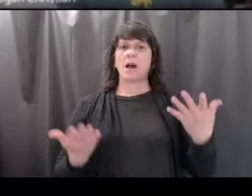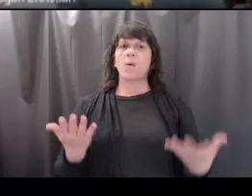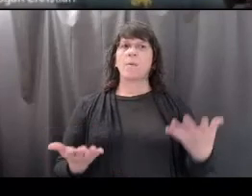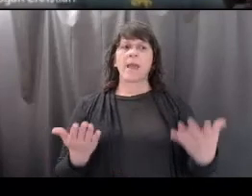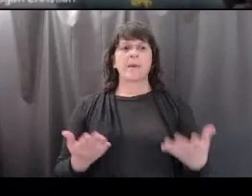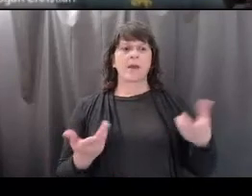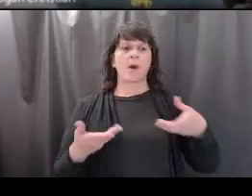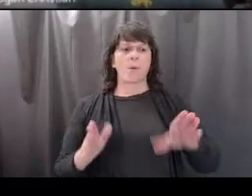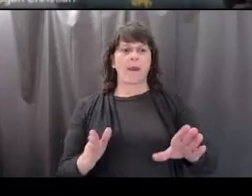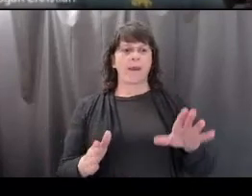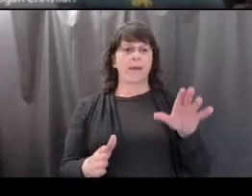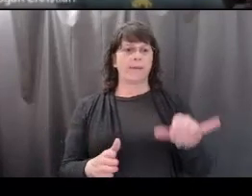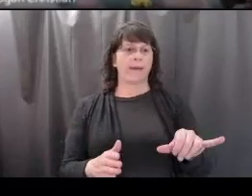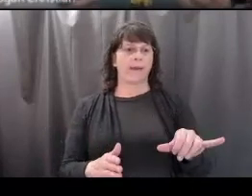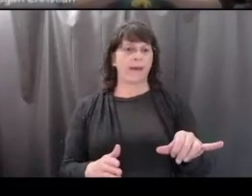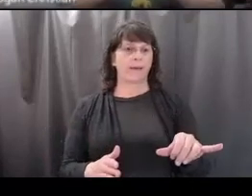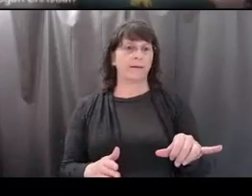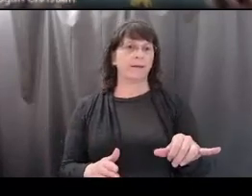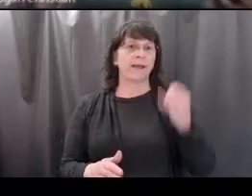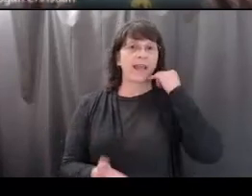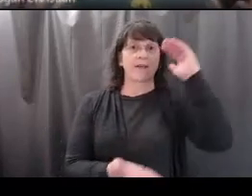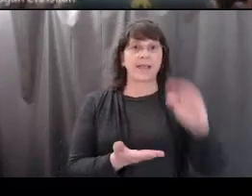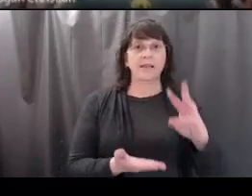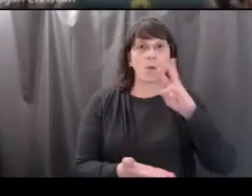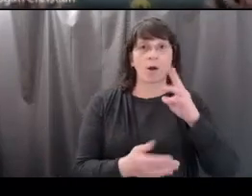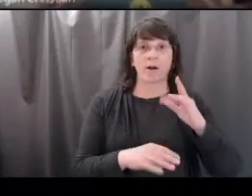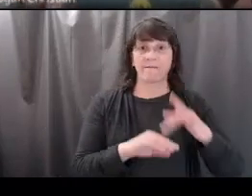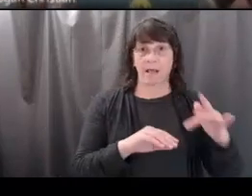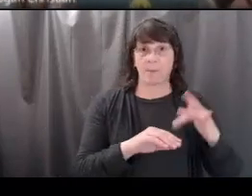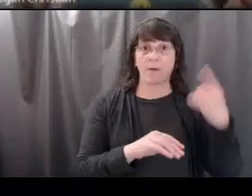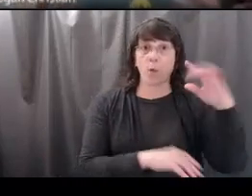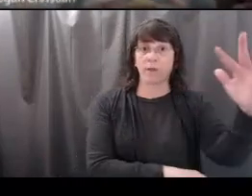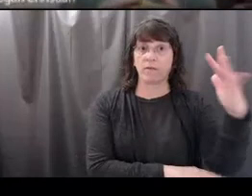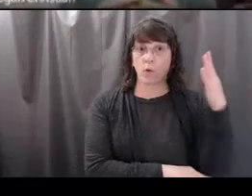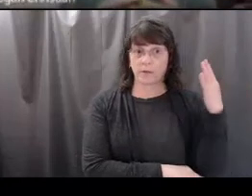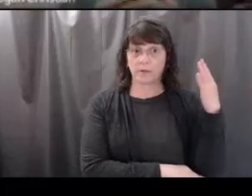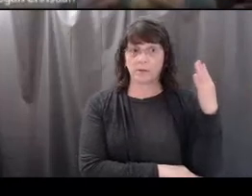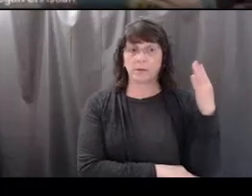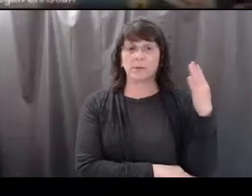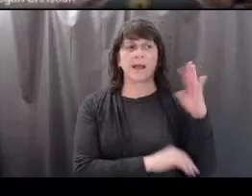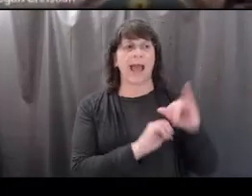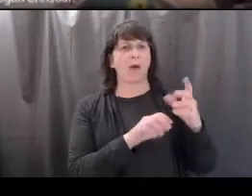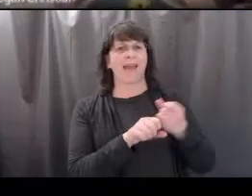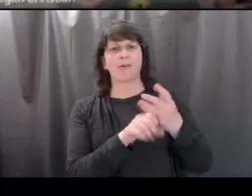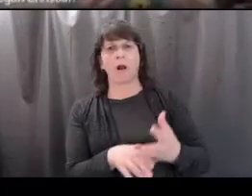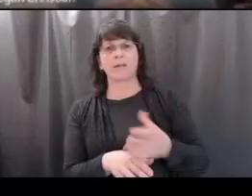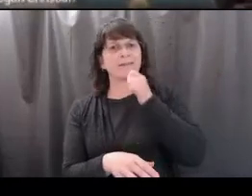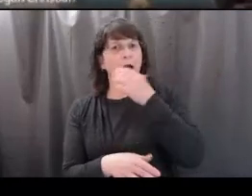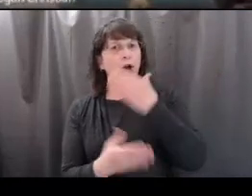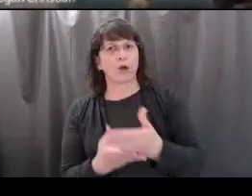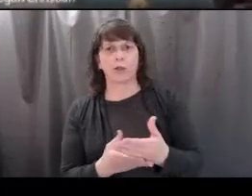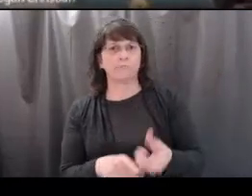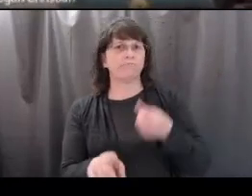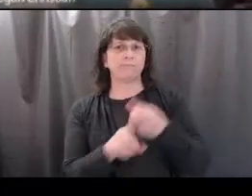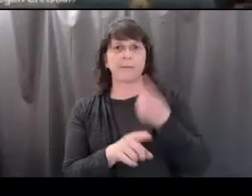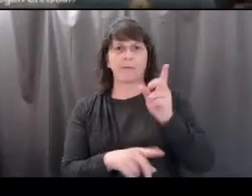way that there being less water available for forests would cause some not so great